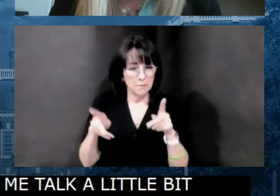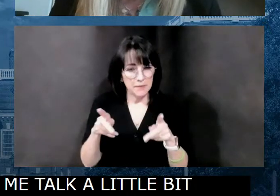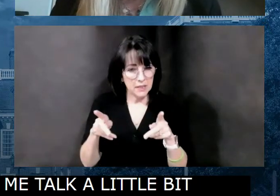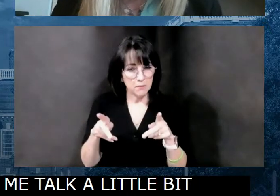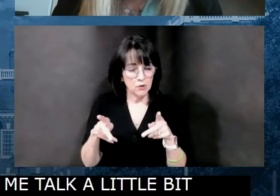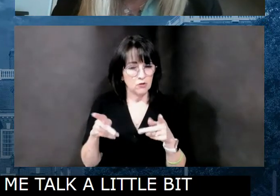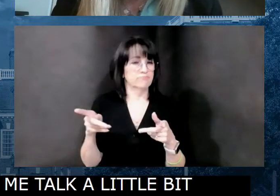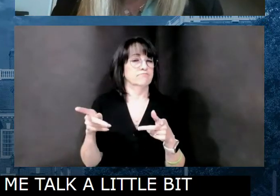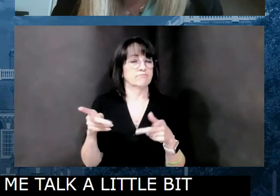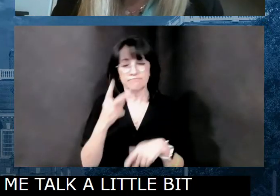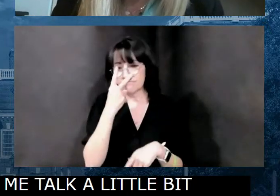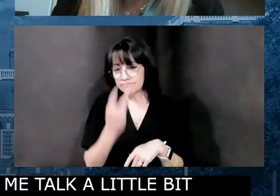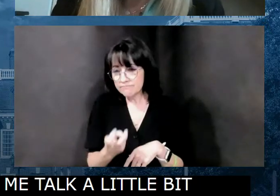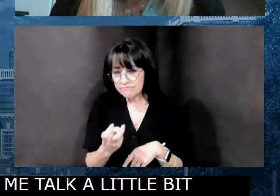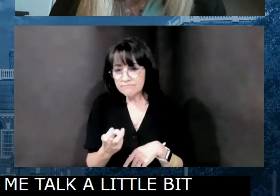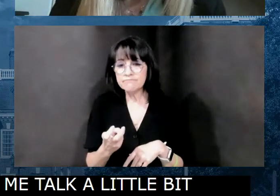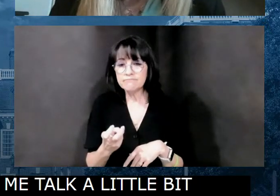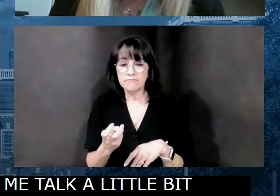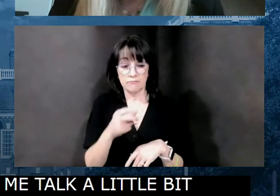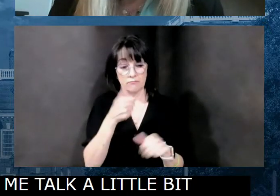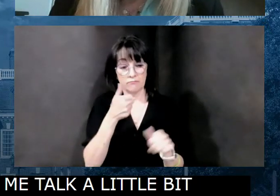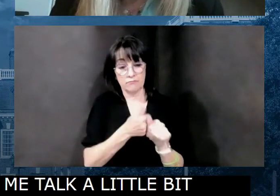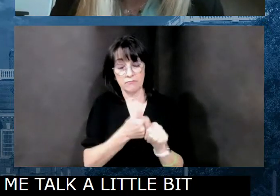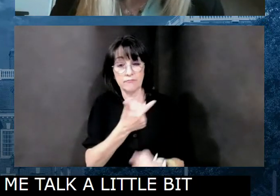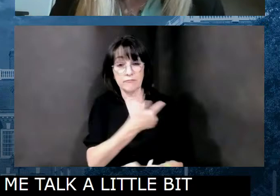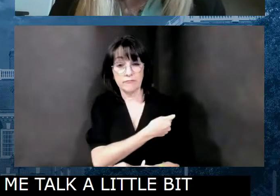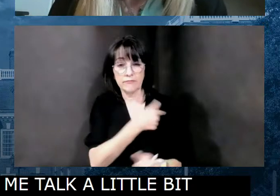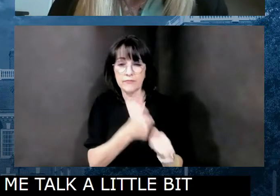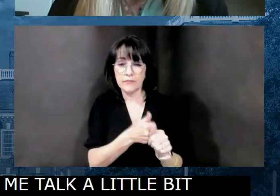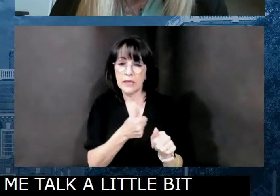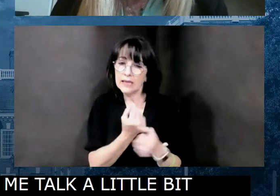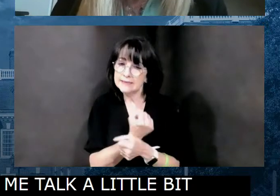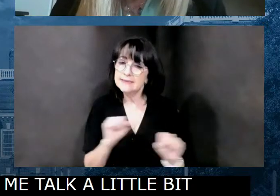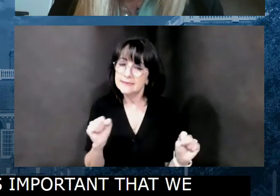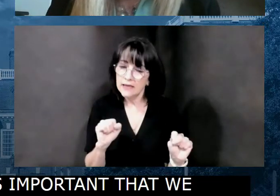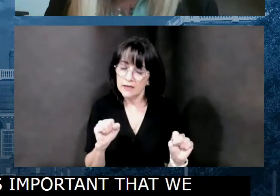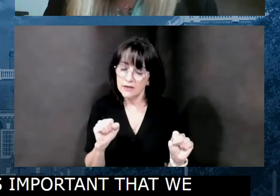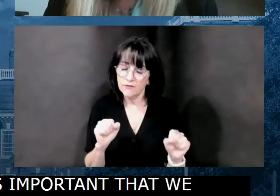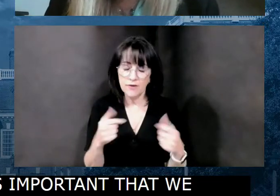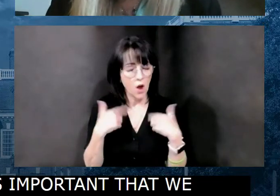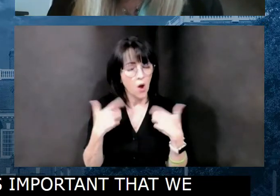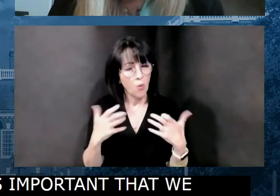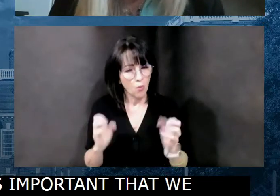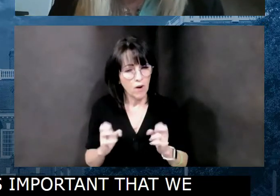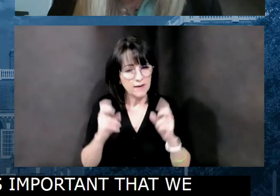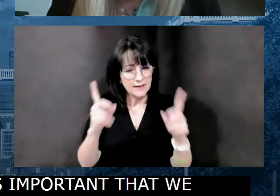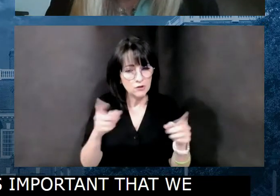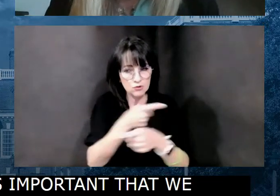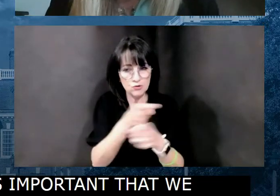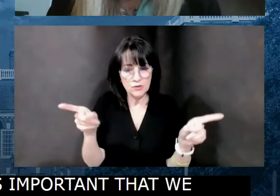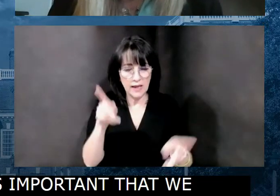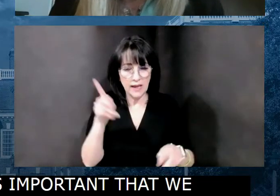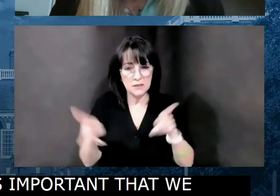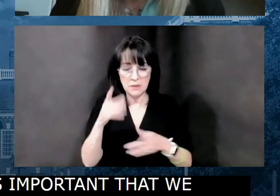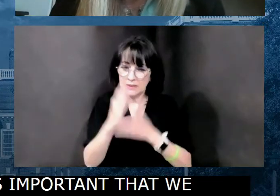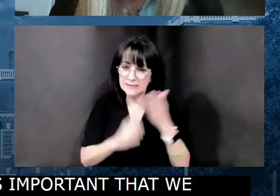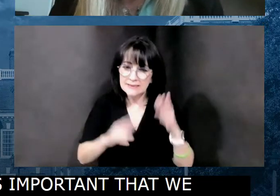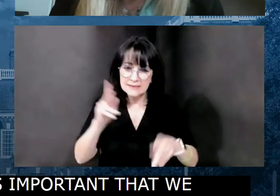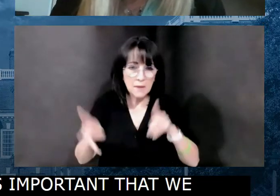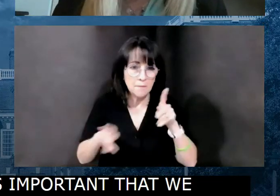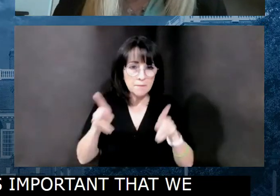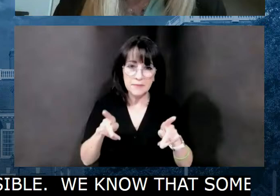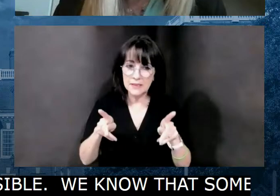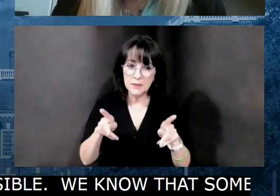to educate as much as possible. We know that some of the myths that are out there